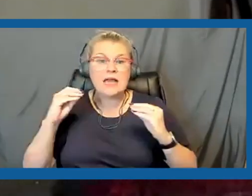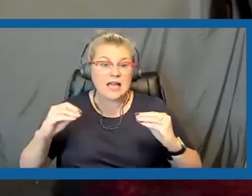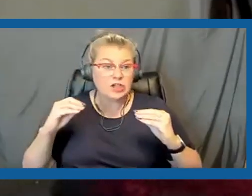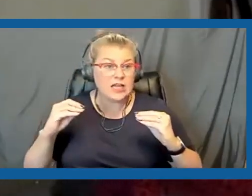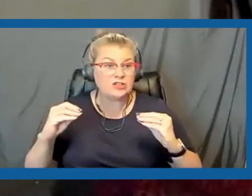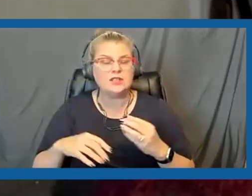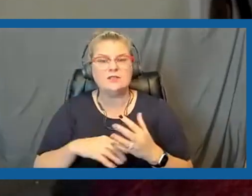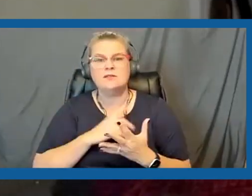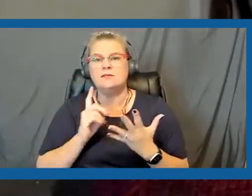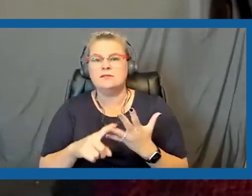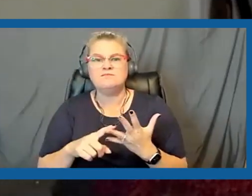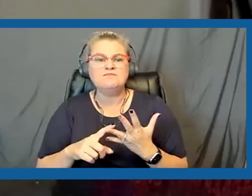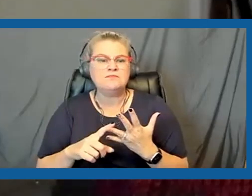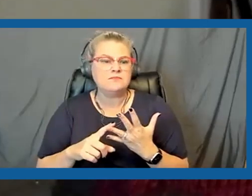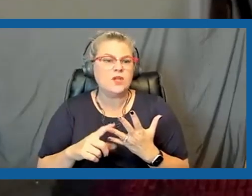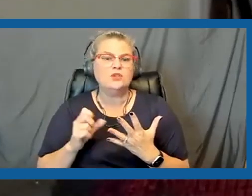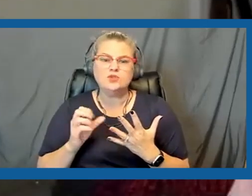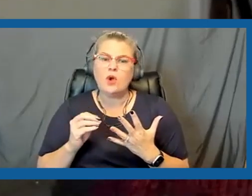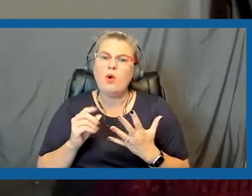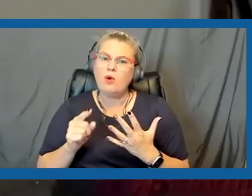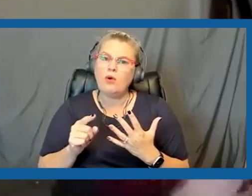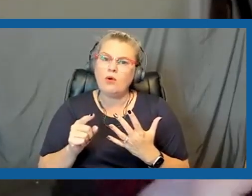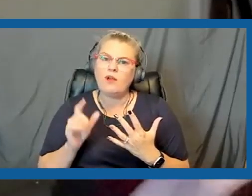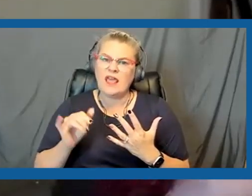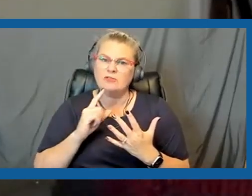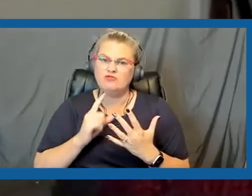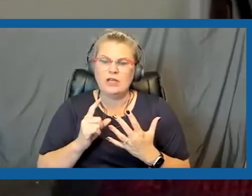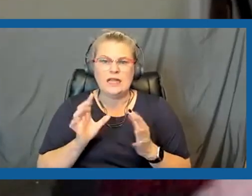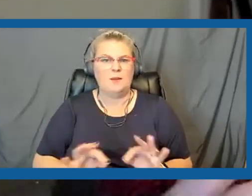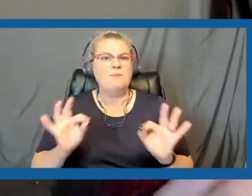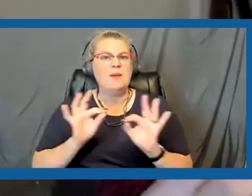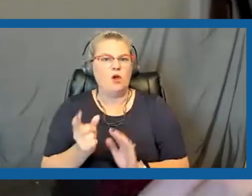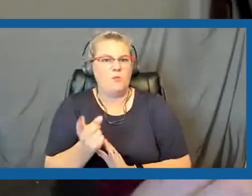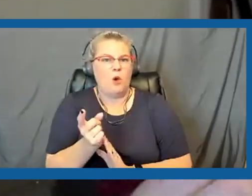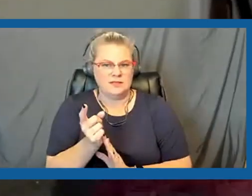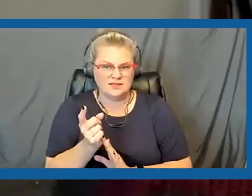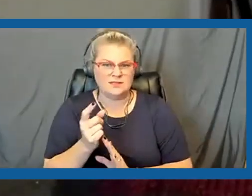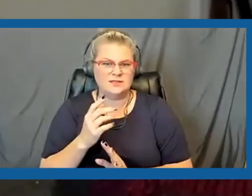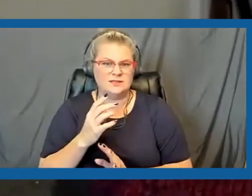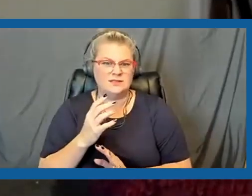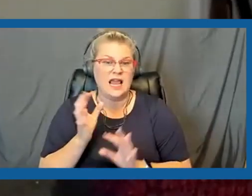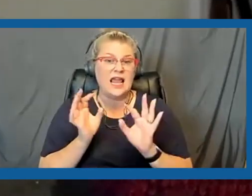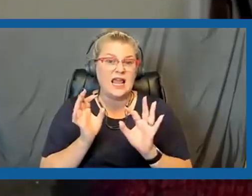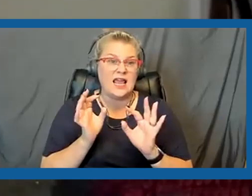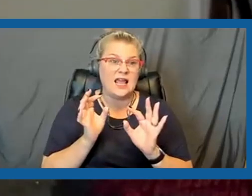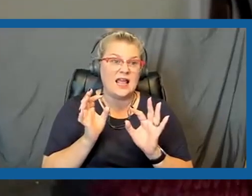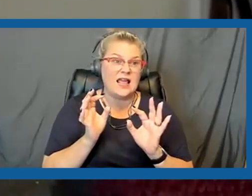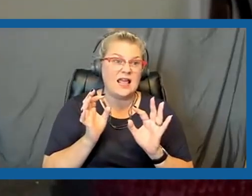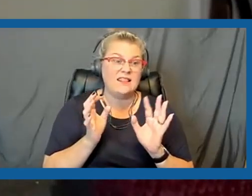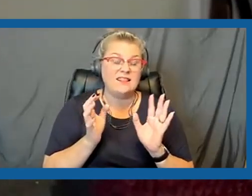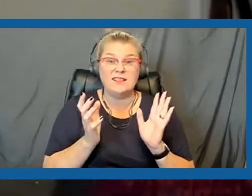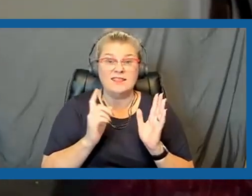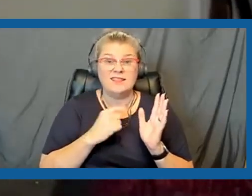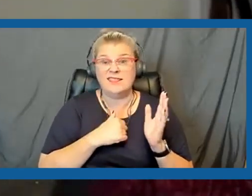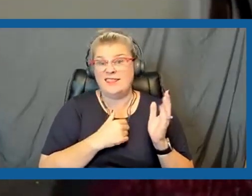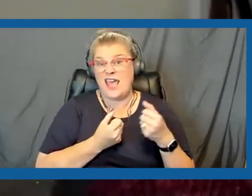education. And so those are really kind of the pivotal moments and values that carried me to the